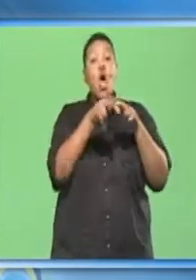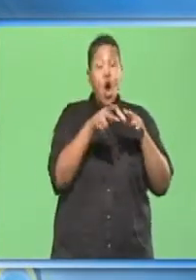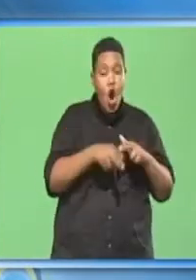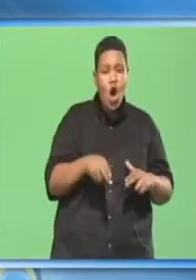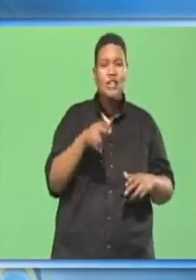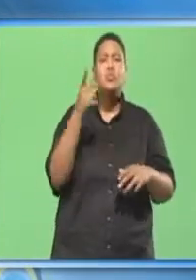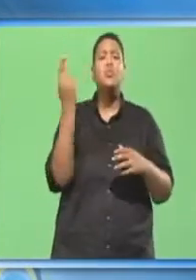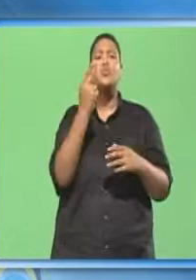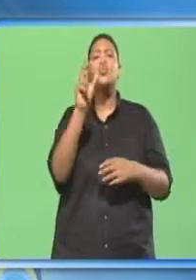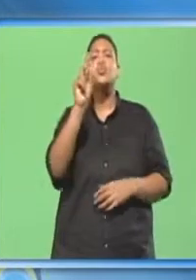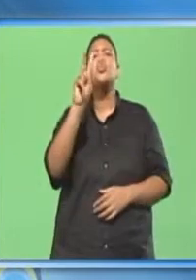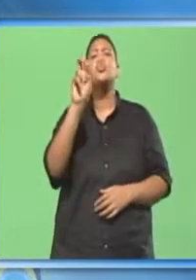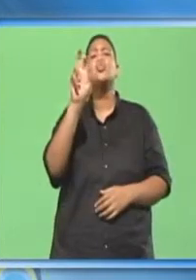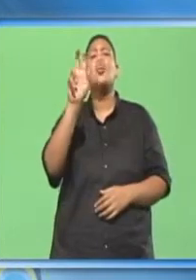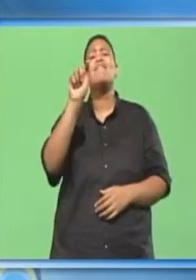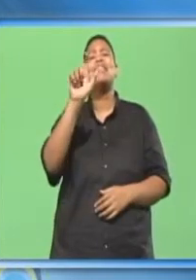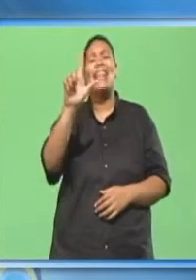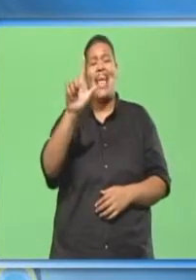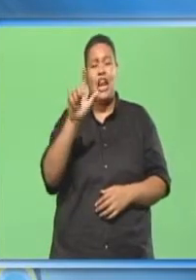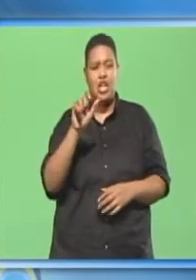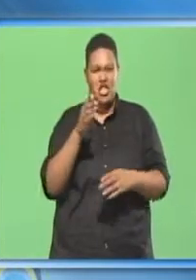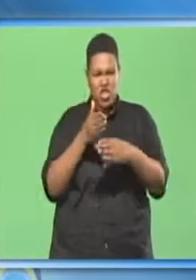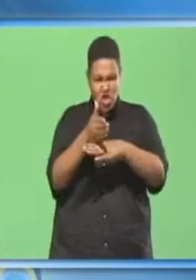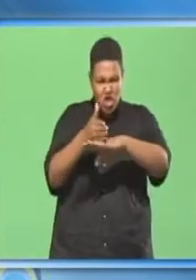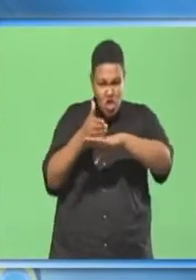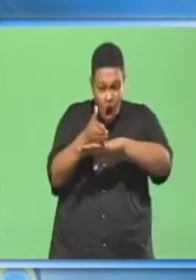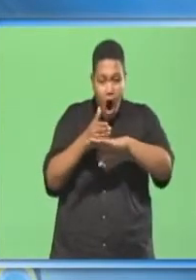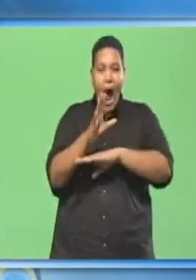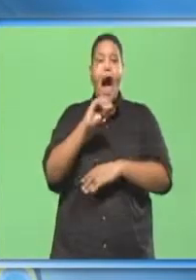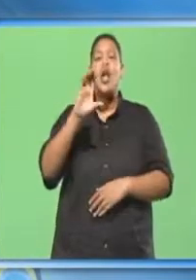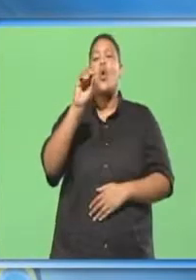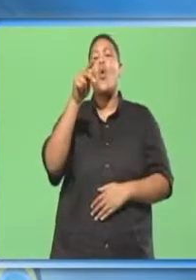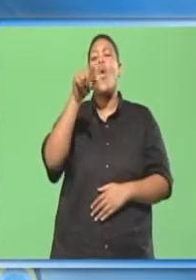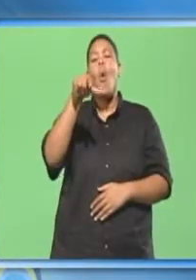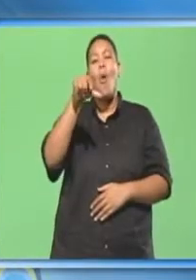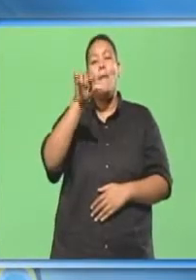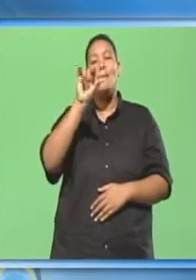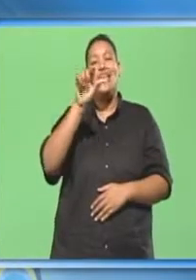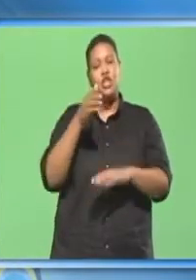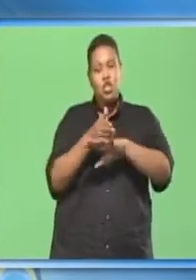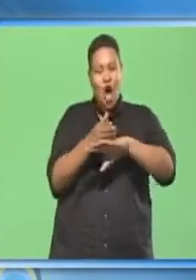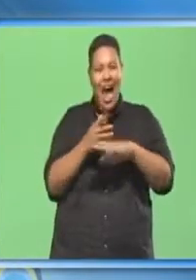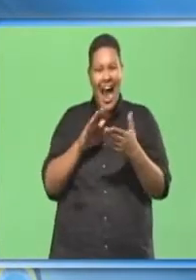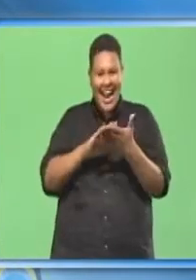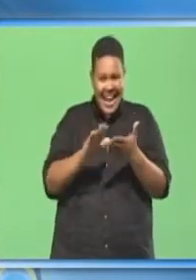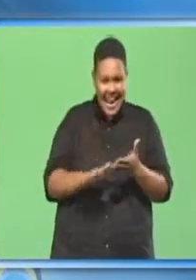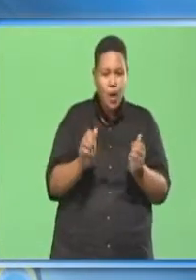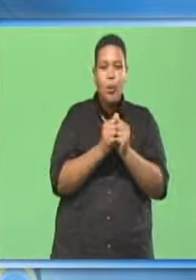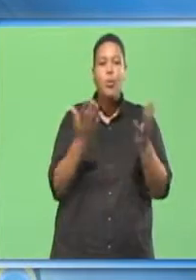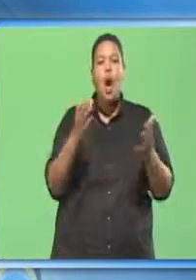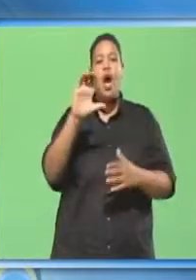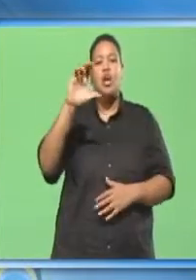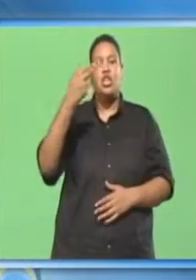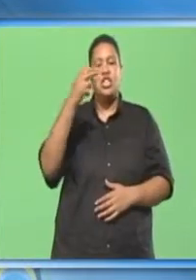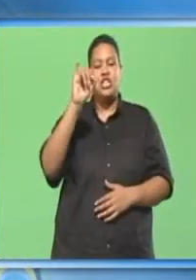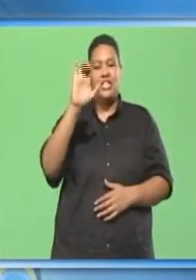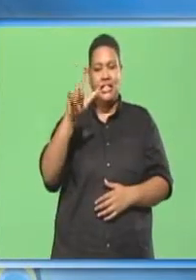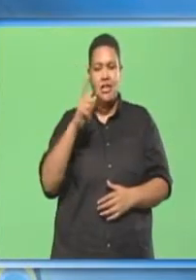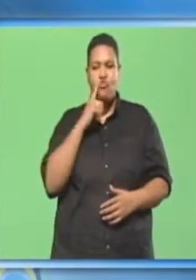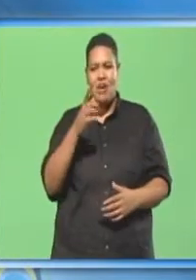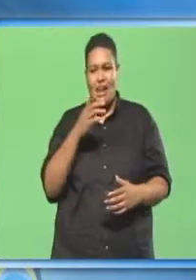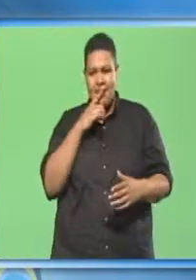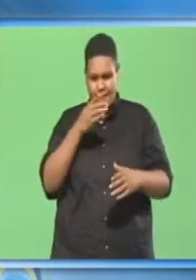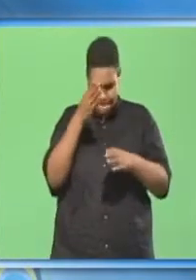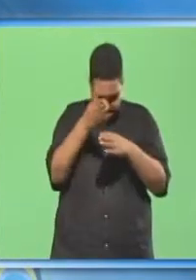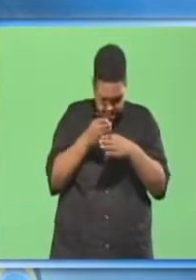saw, then a coping saw, and clean up with a chisel. Clamp the drawer front upright in the bench